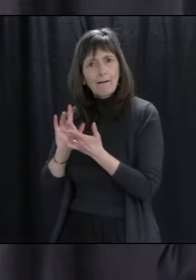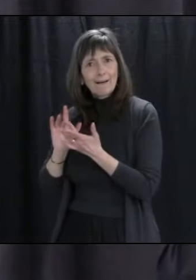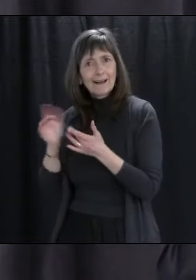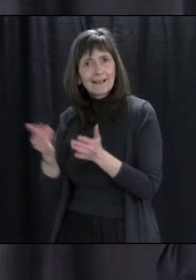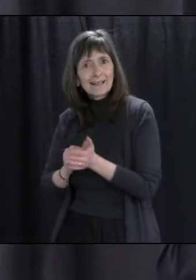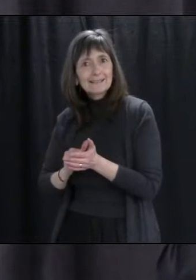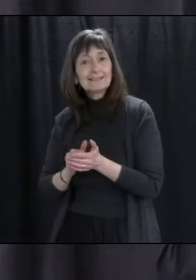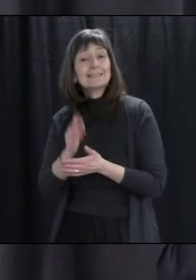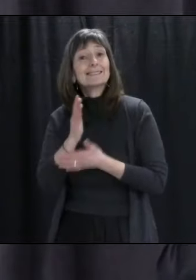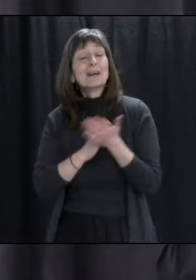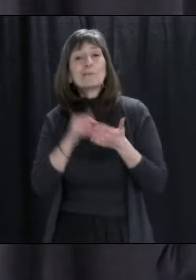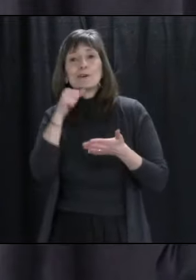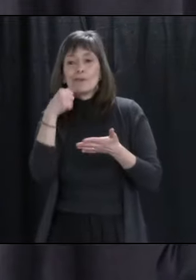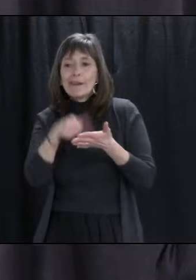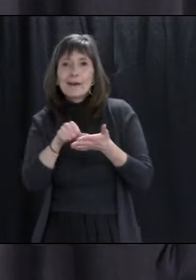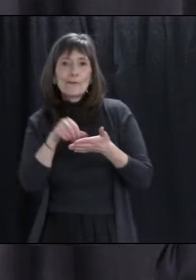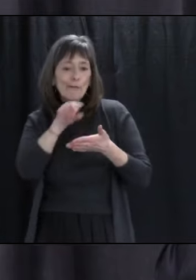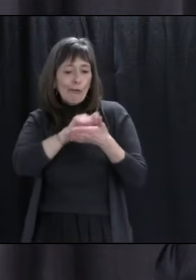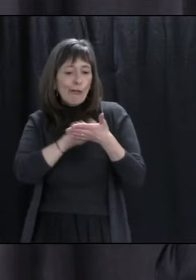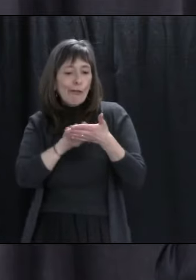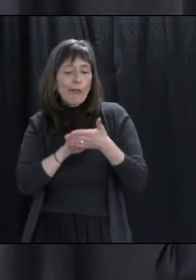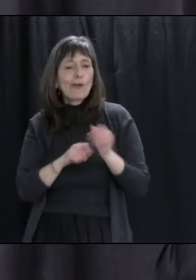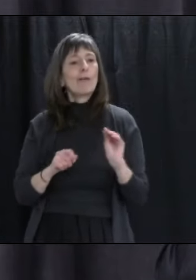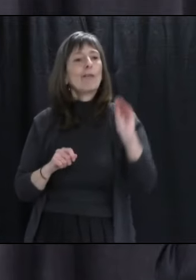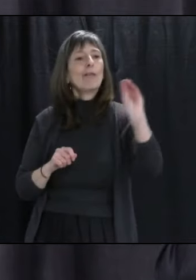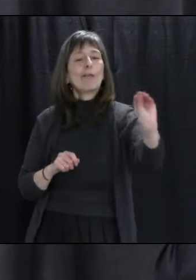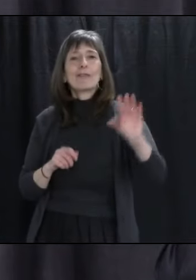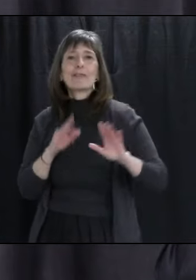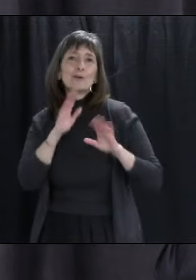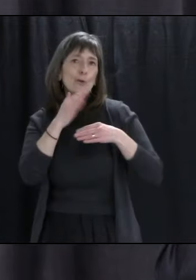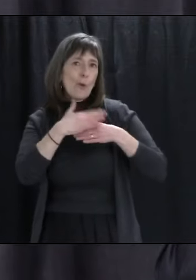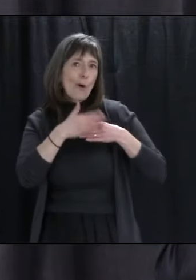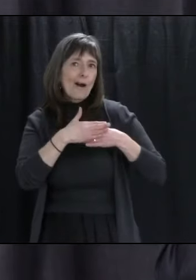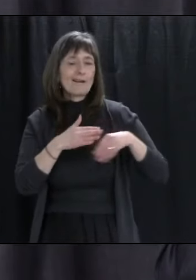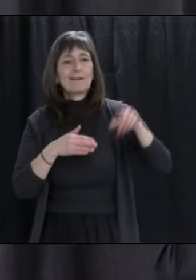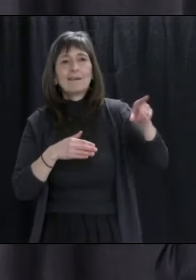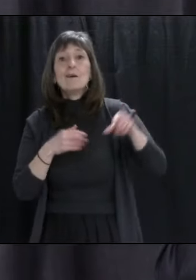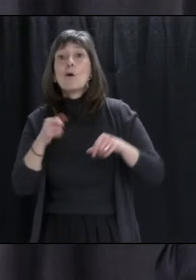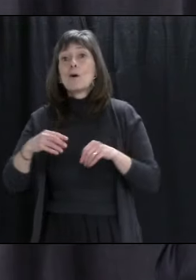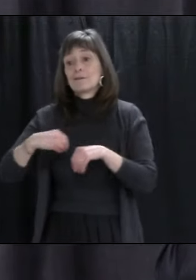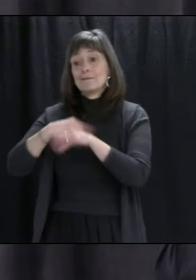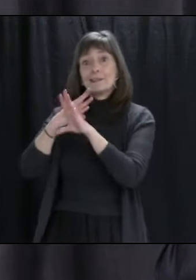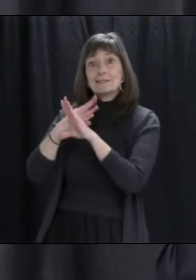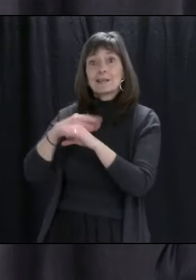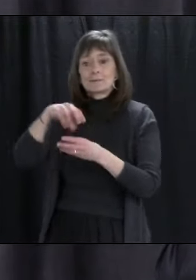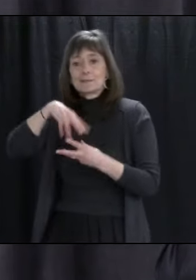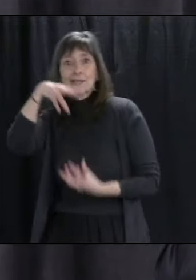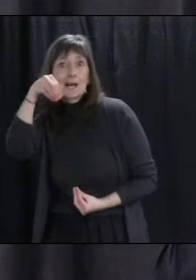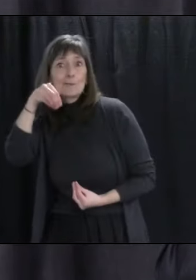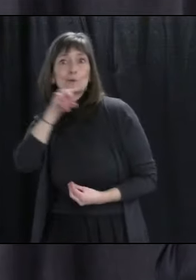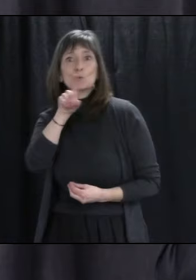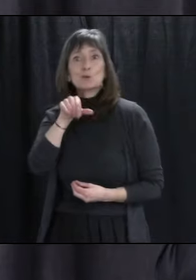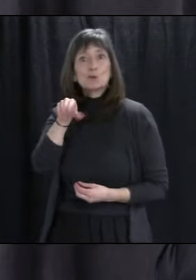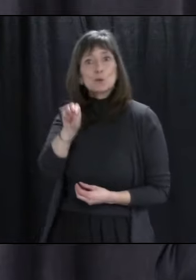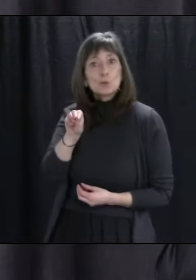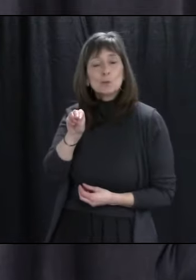leaving groceries by people's doors. Some people are FaceTiming. They're using Skype, Zoom, and other